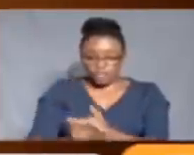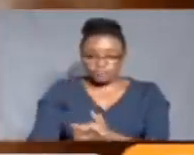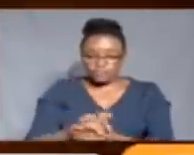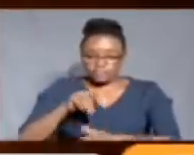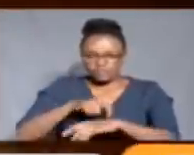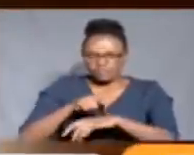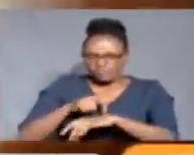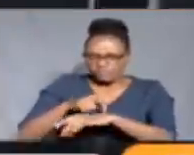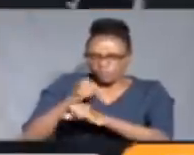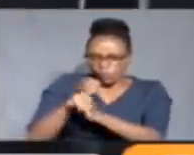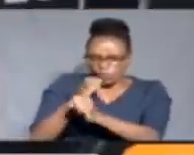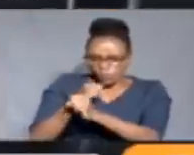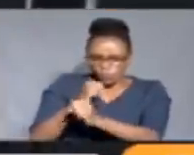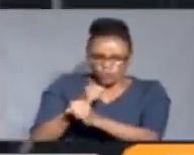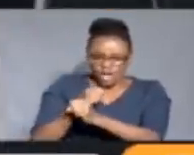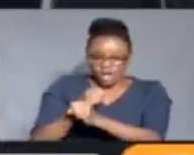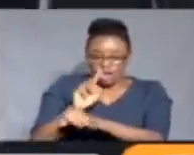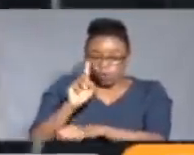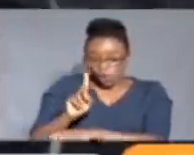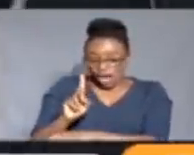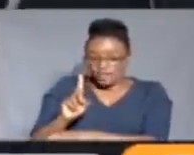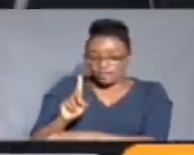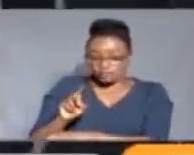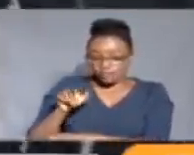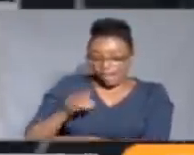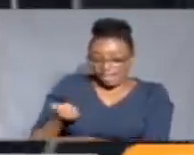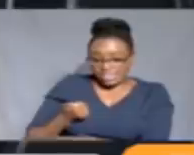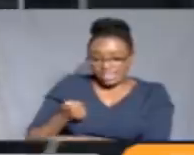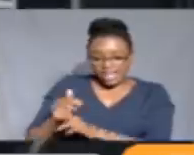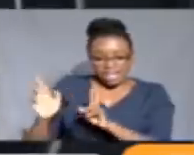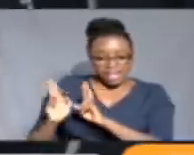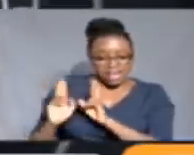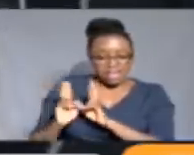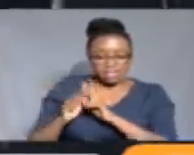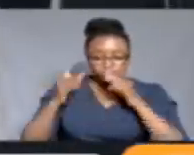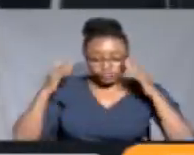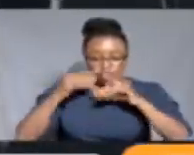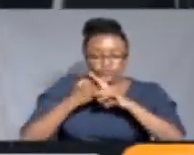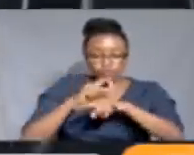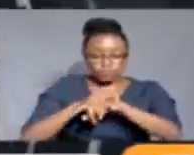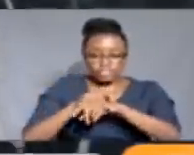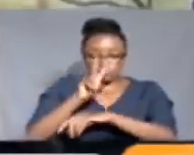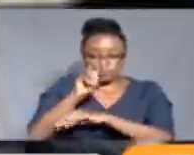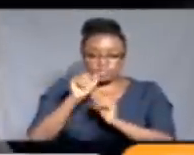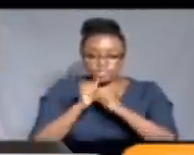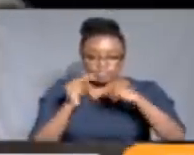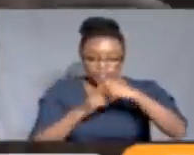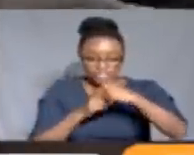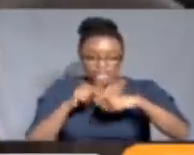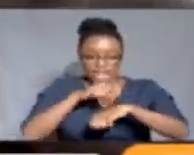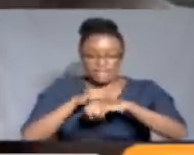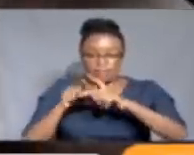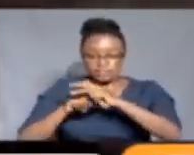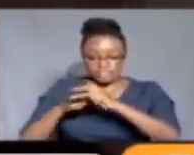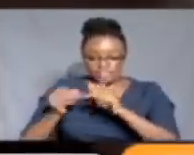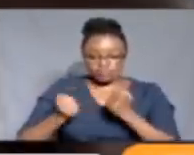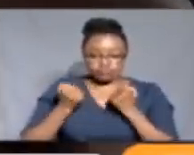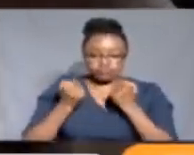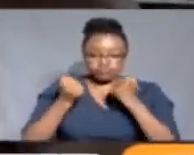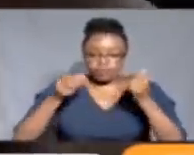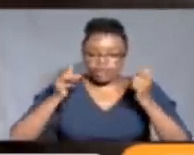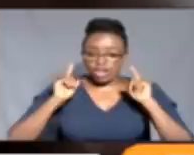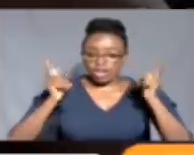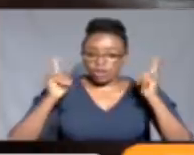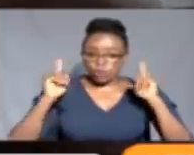a taxing undertaking, but one Mercy has been committed to since 2017. When she started driving